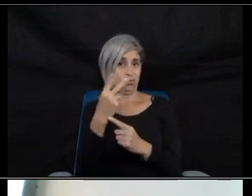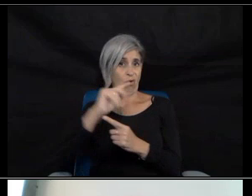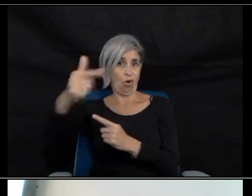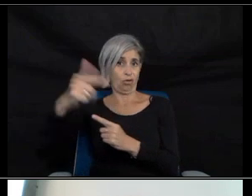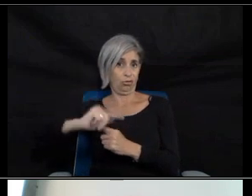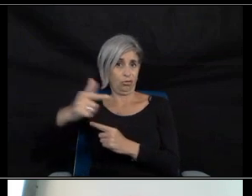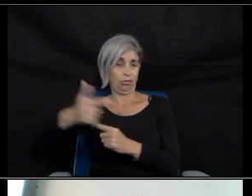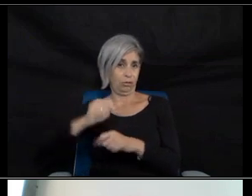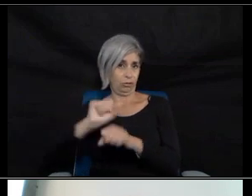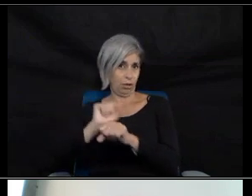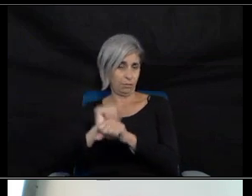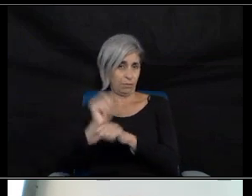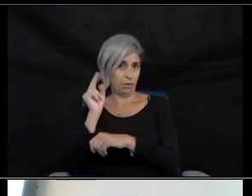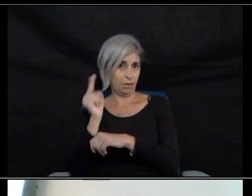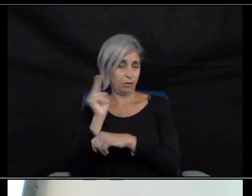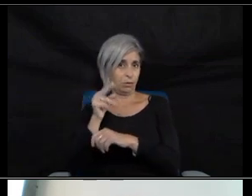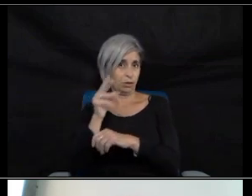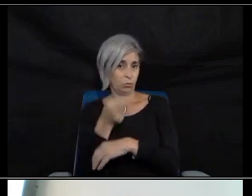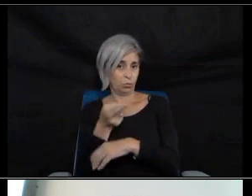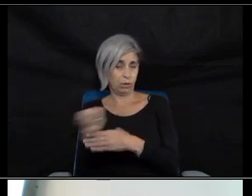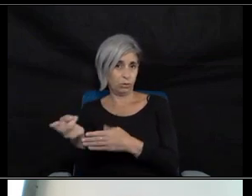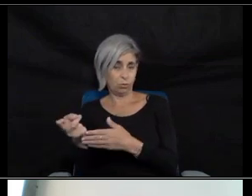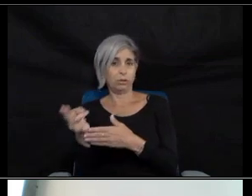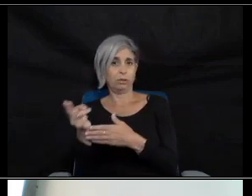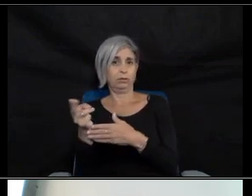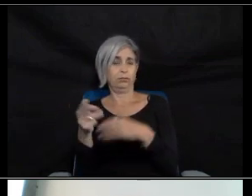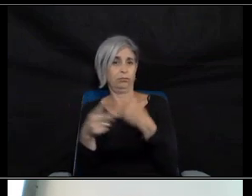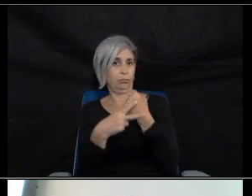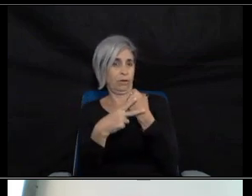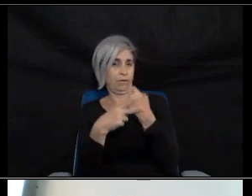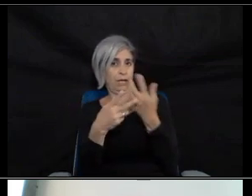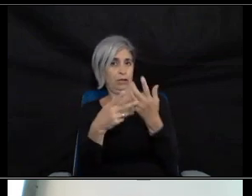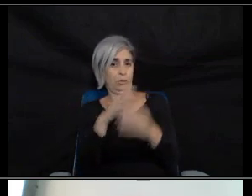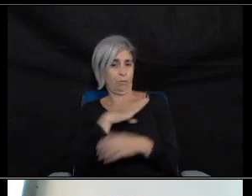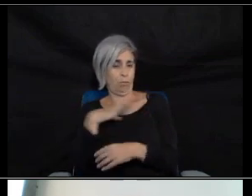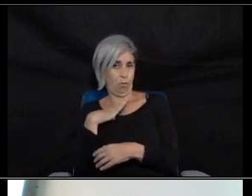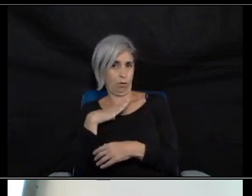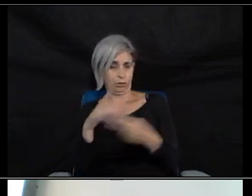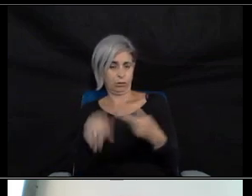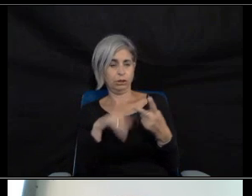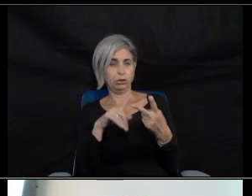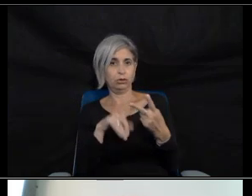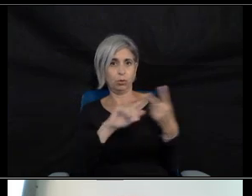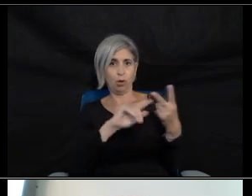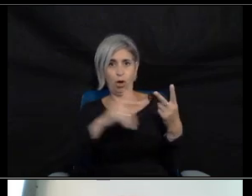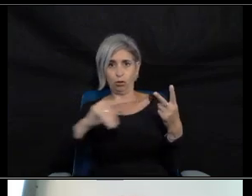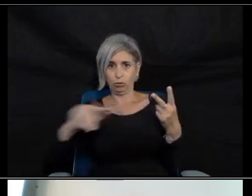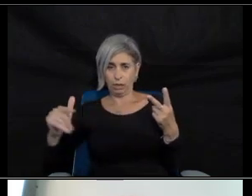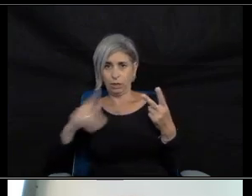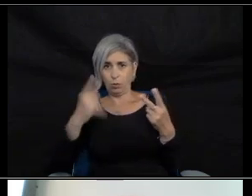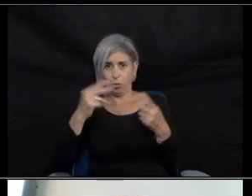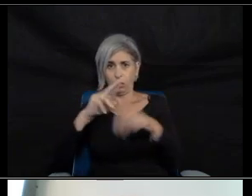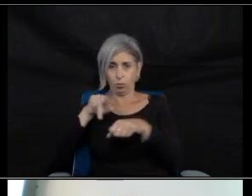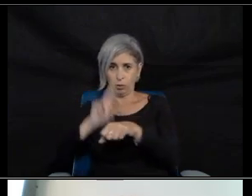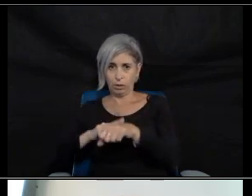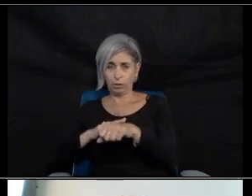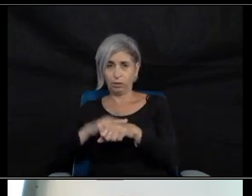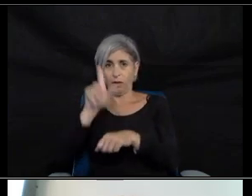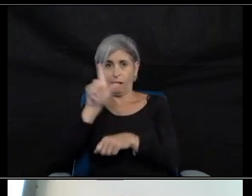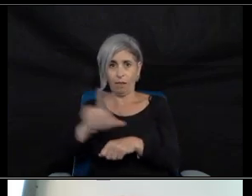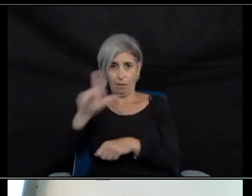positions available on the Historic Resources Preservation Board and two alternate and one regular available on the